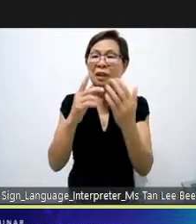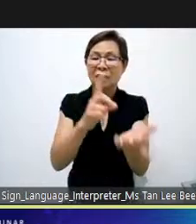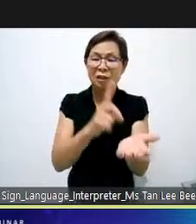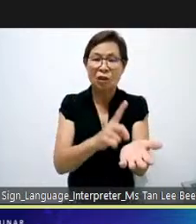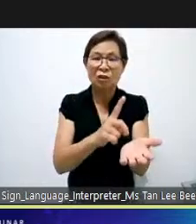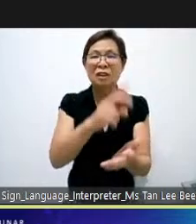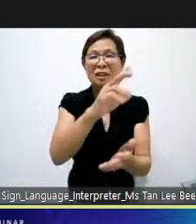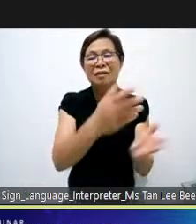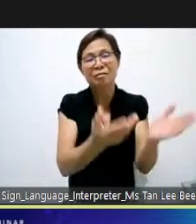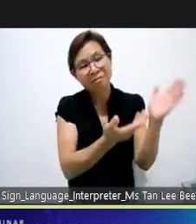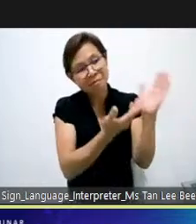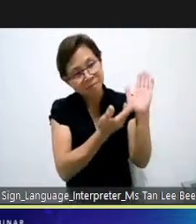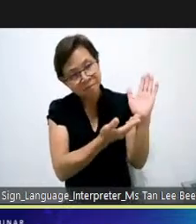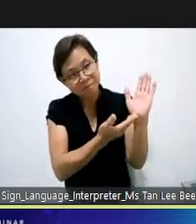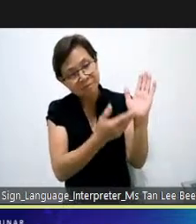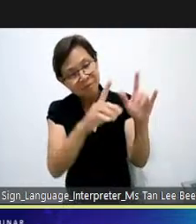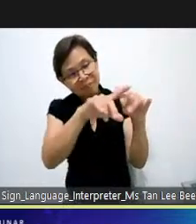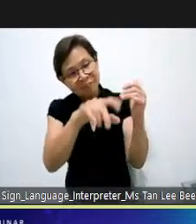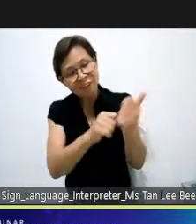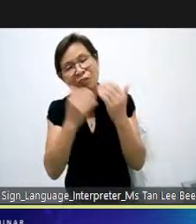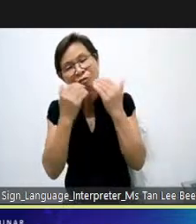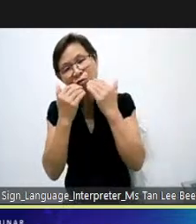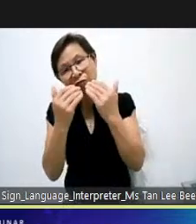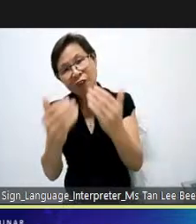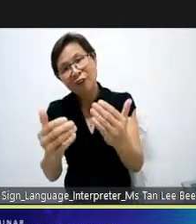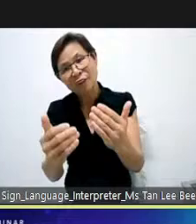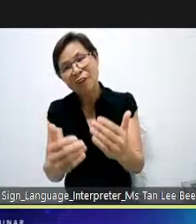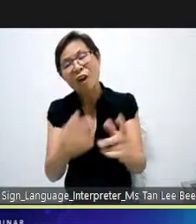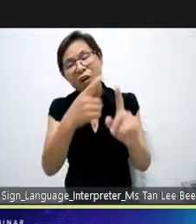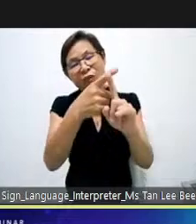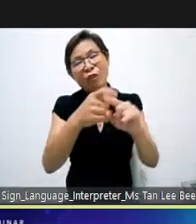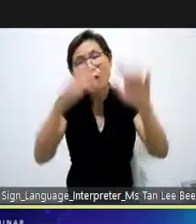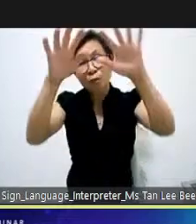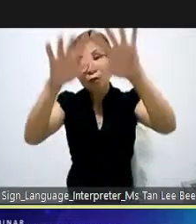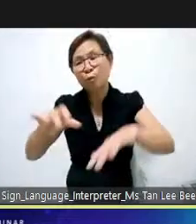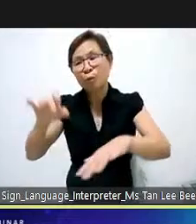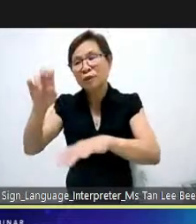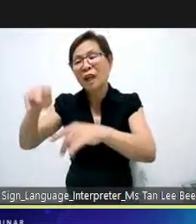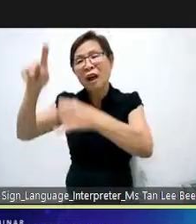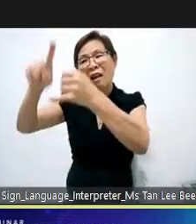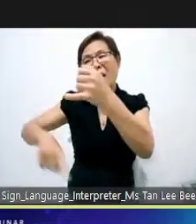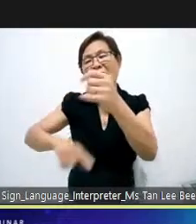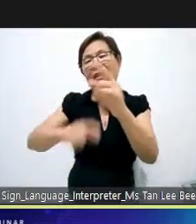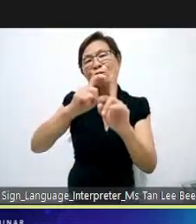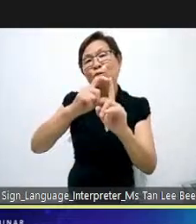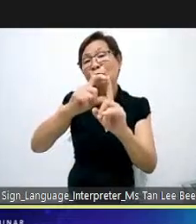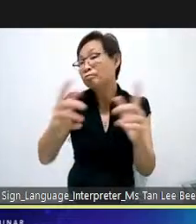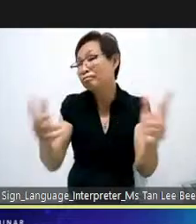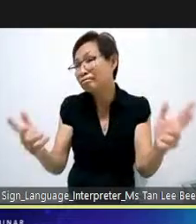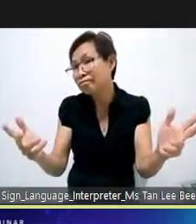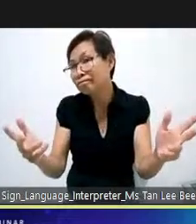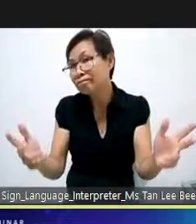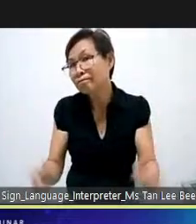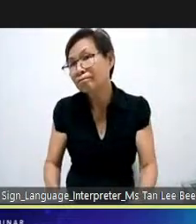your certificate of appreciation from SEAMEO SEN. Last words from you, Dr. Nick.